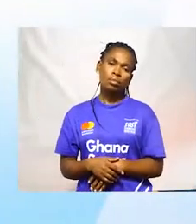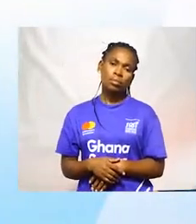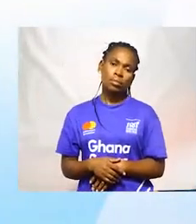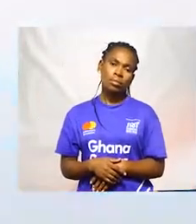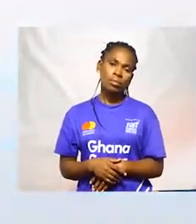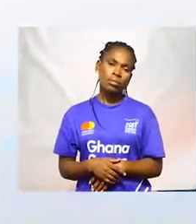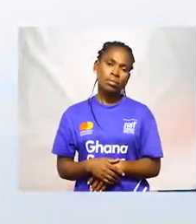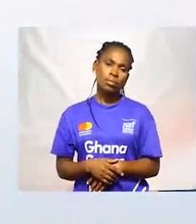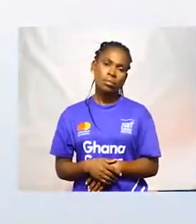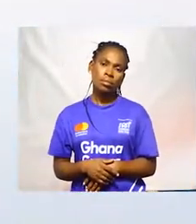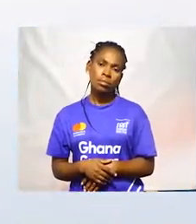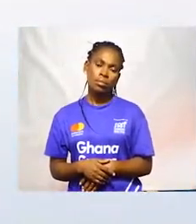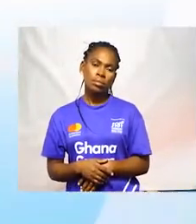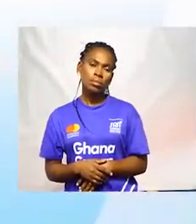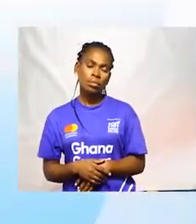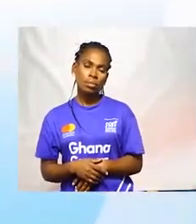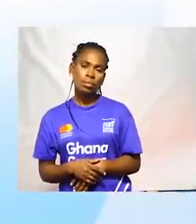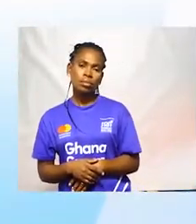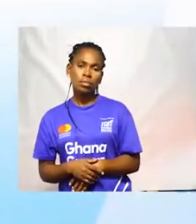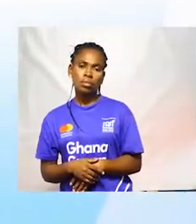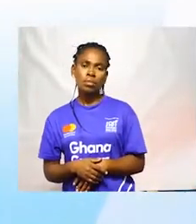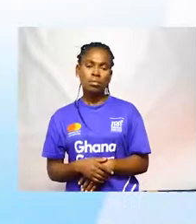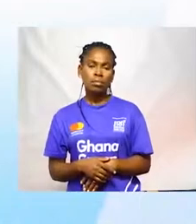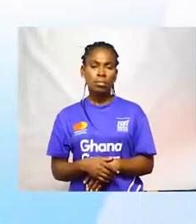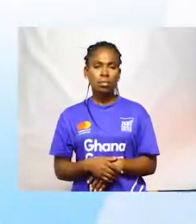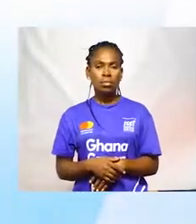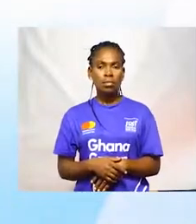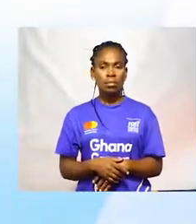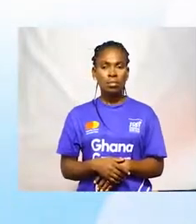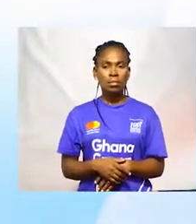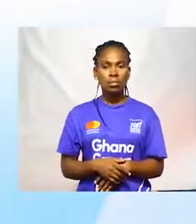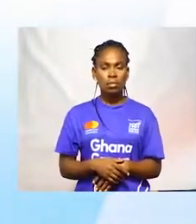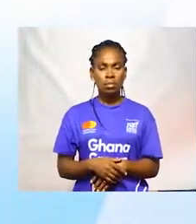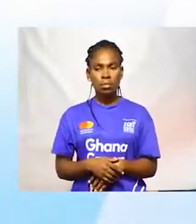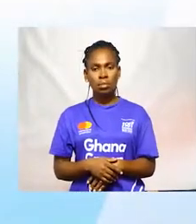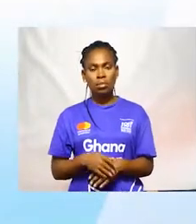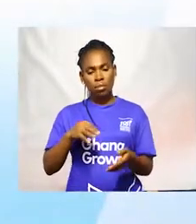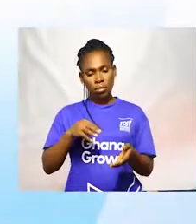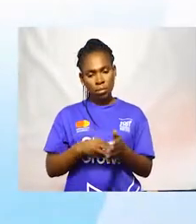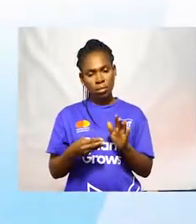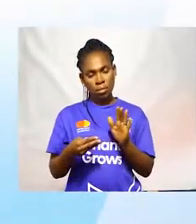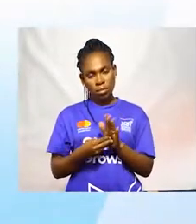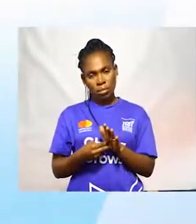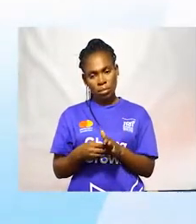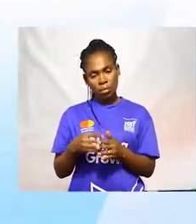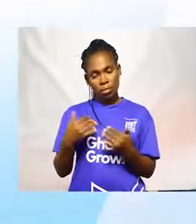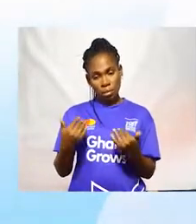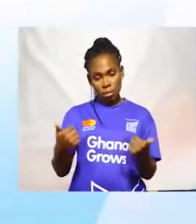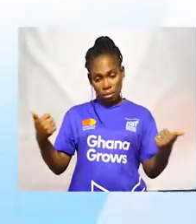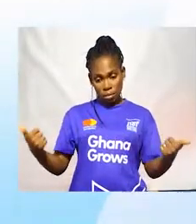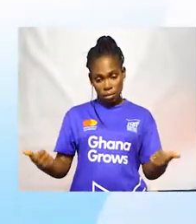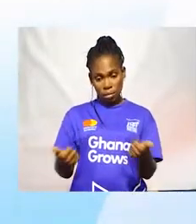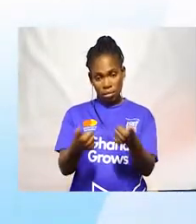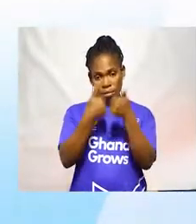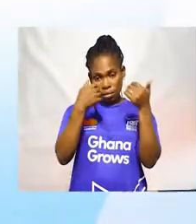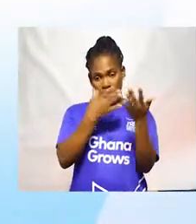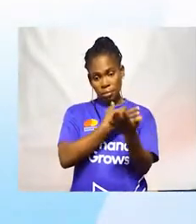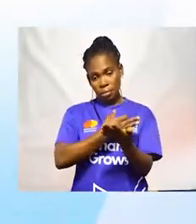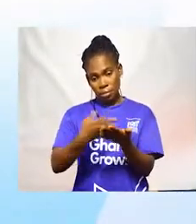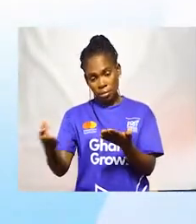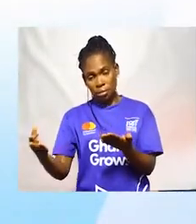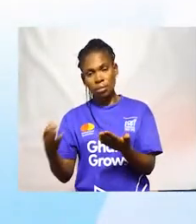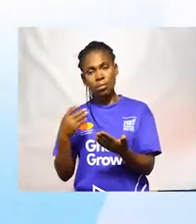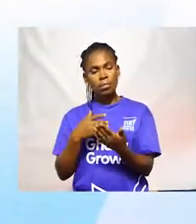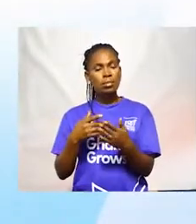God opens to you. Also, let's go to setbacks and failures. Yeah. The reality is that sometimes you start